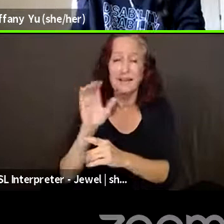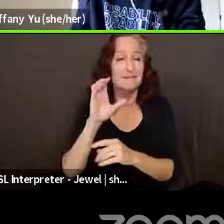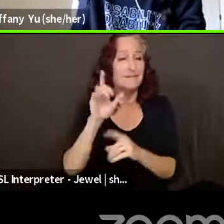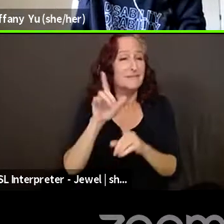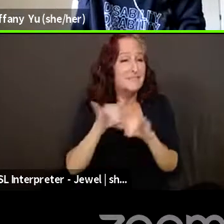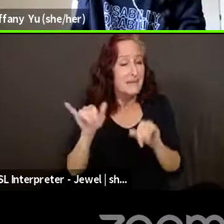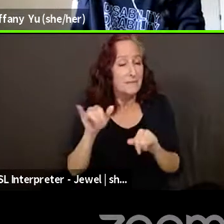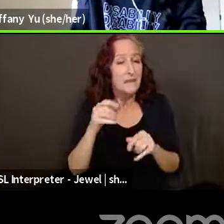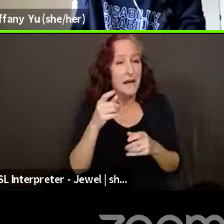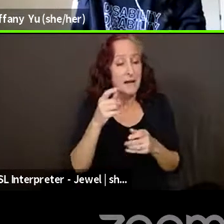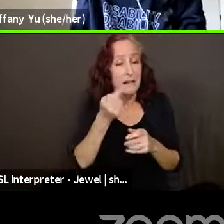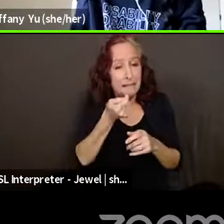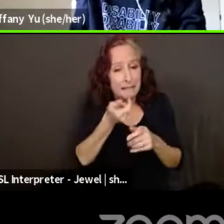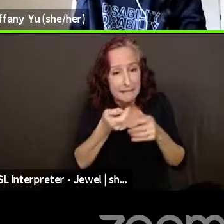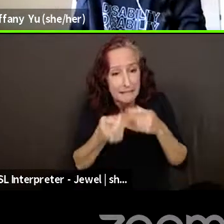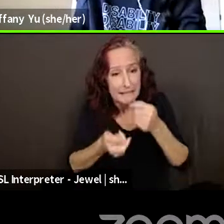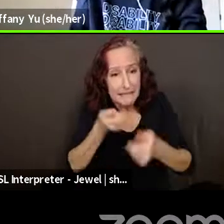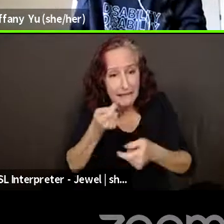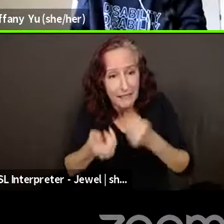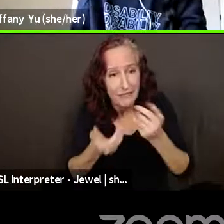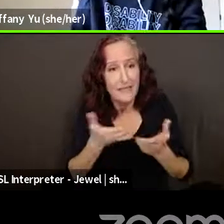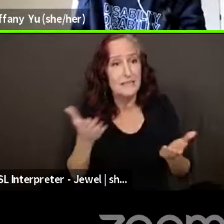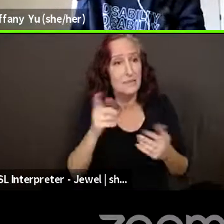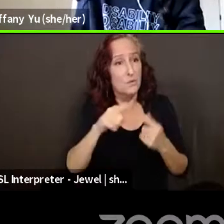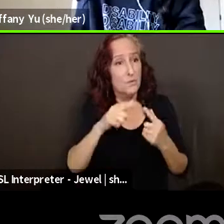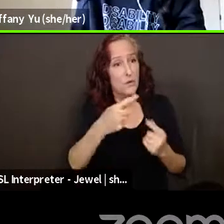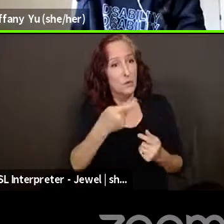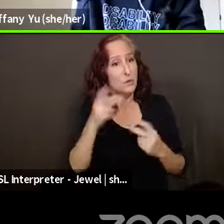together, I might need someone to help me cut my meat?